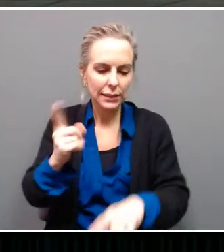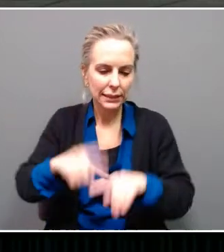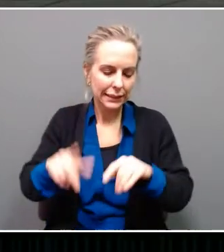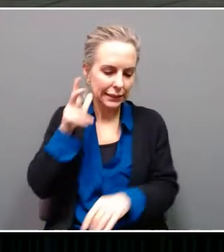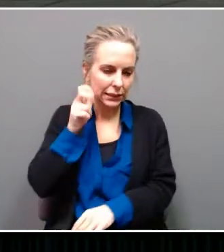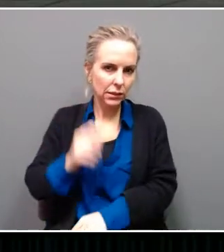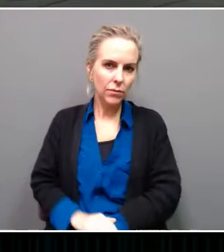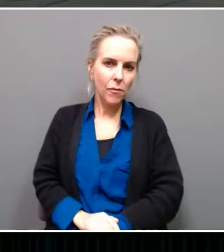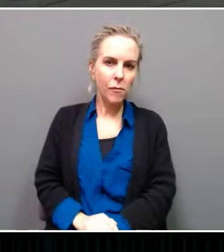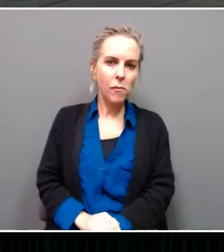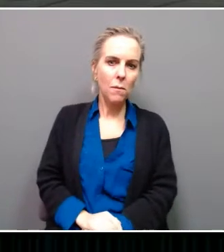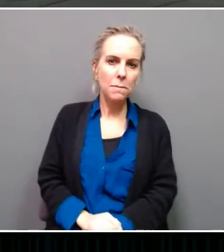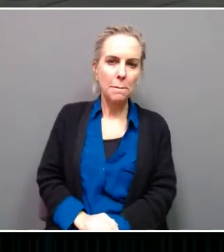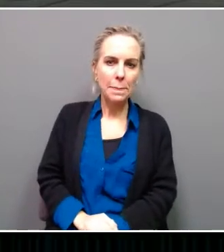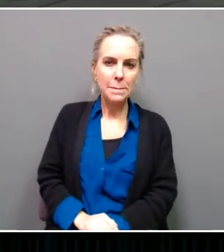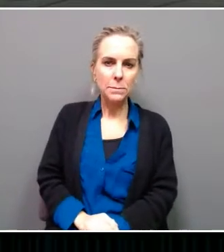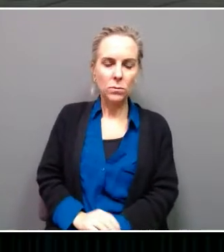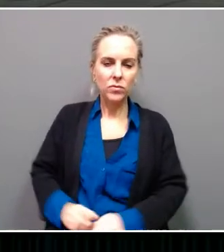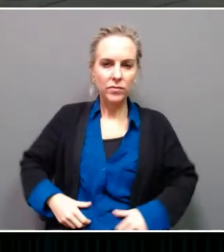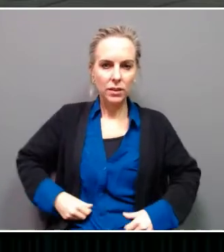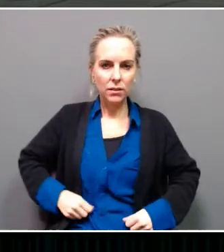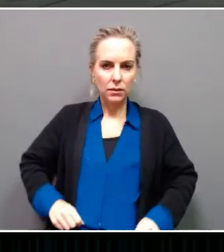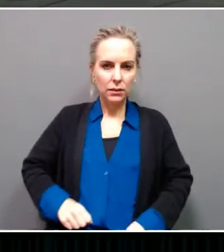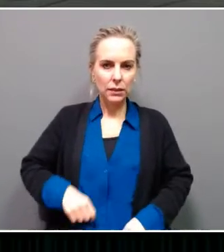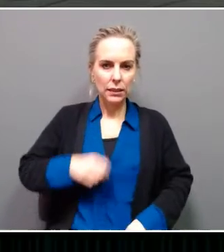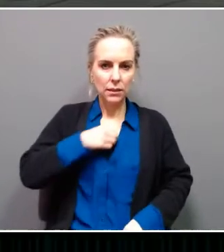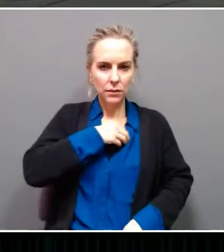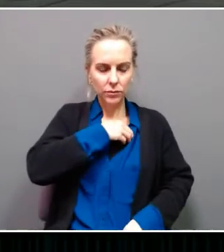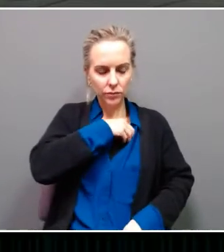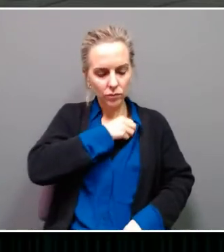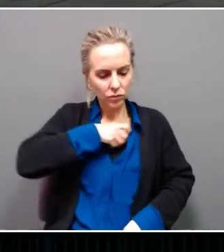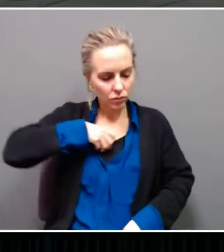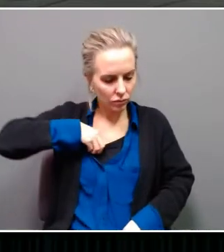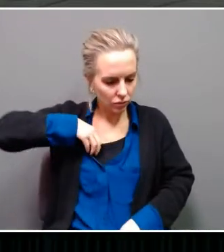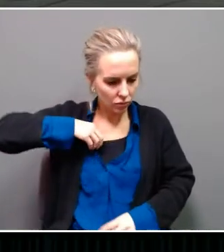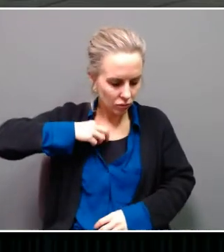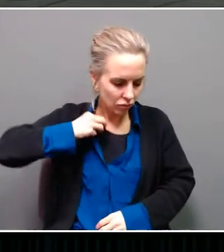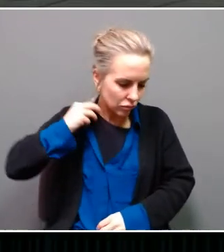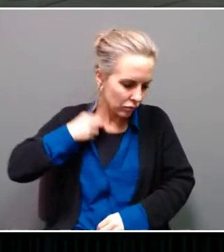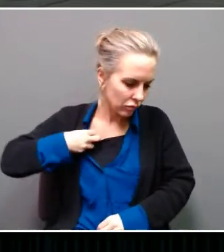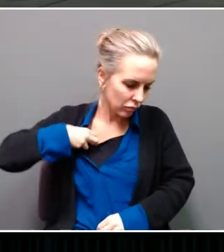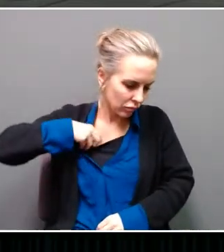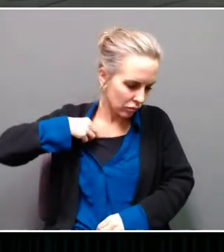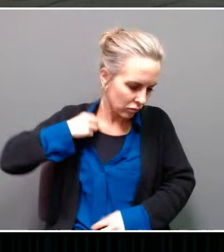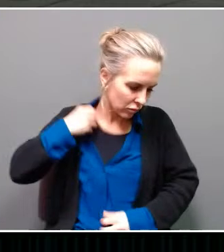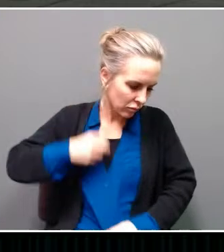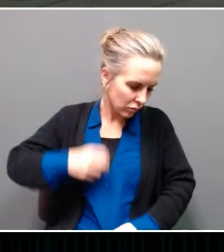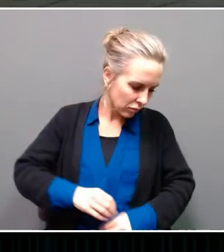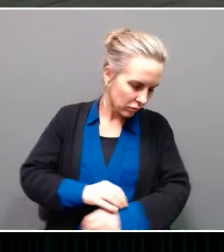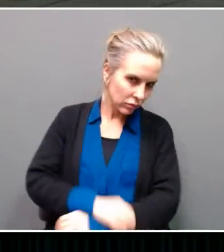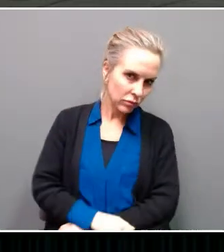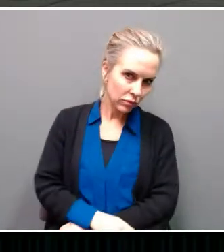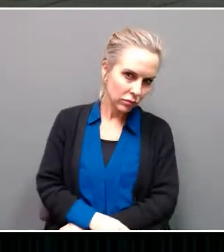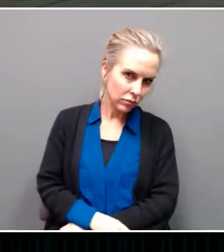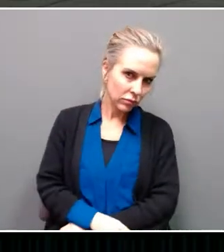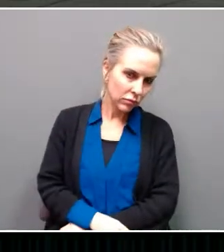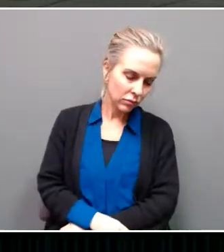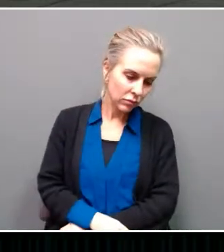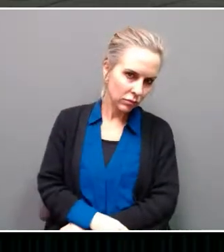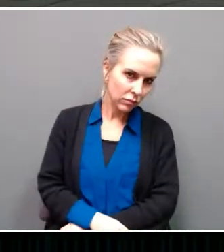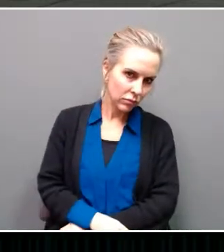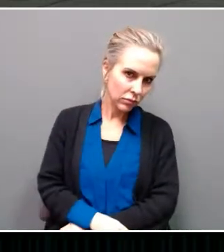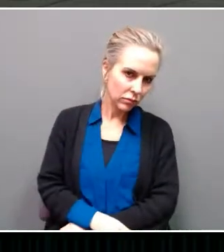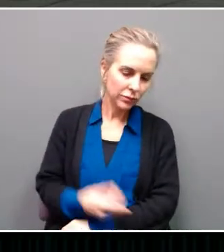unionize more plants across the country, and the union president said that one of their strongest campaigns is for the